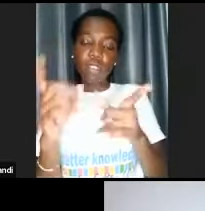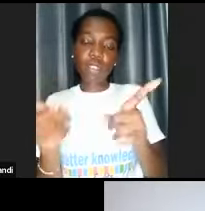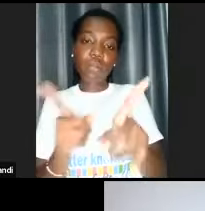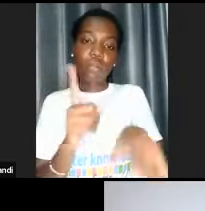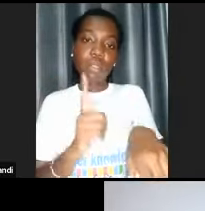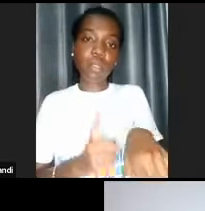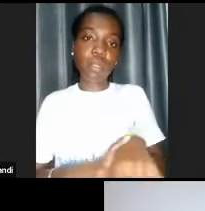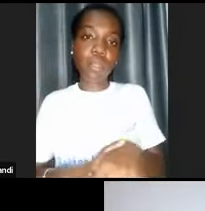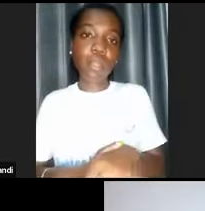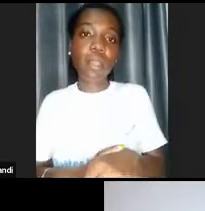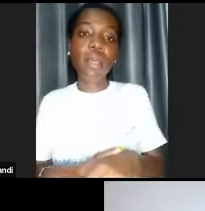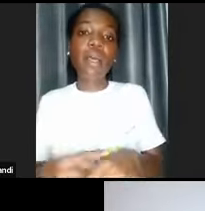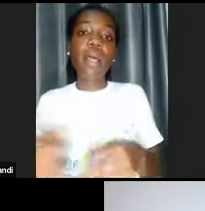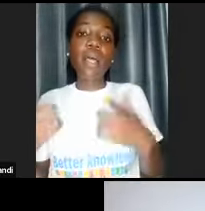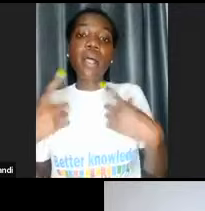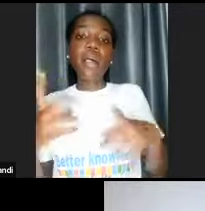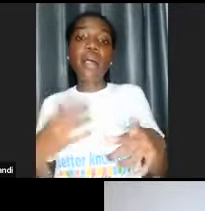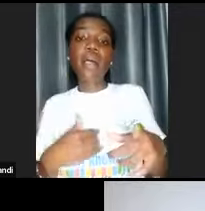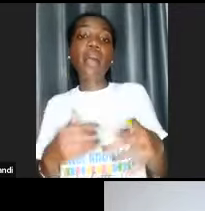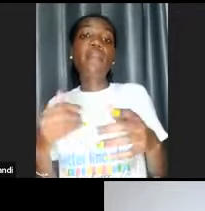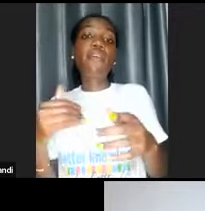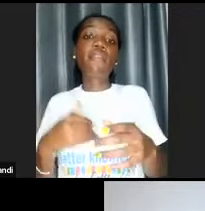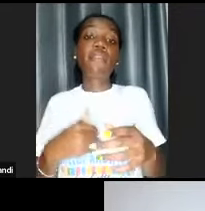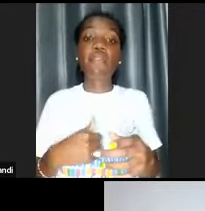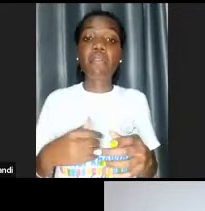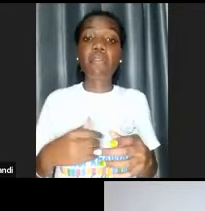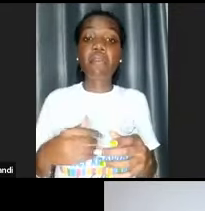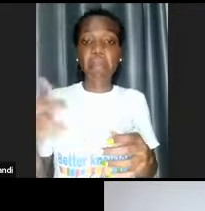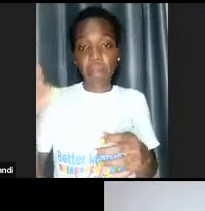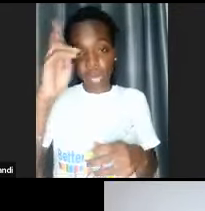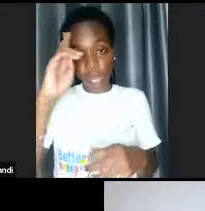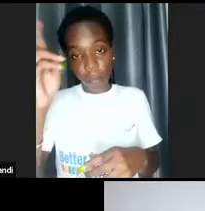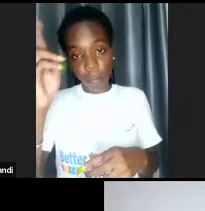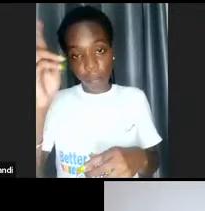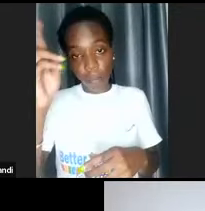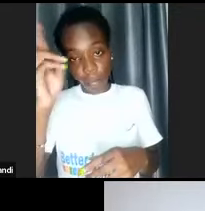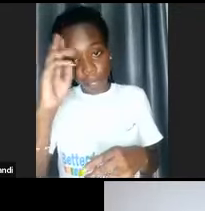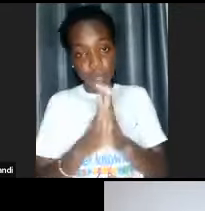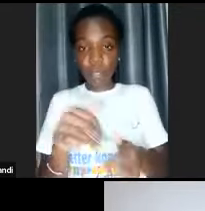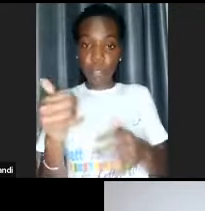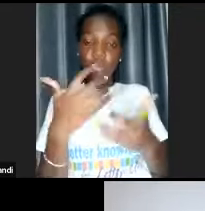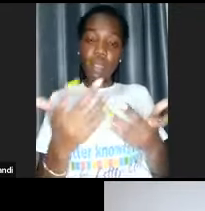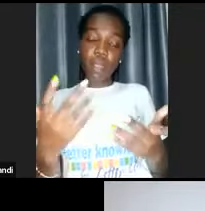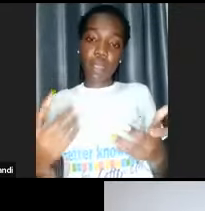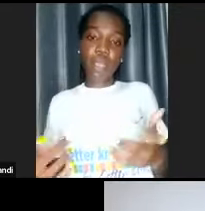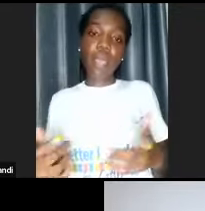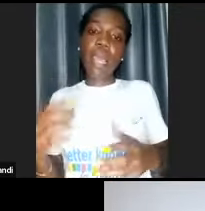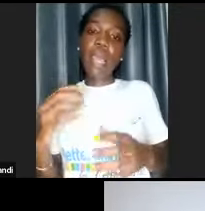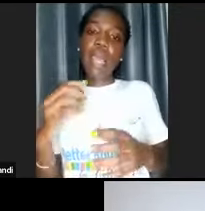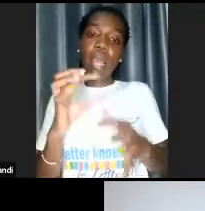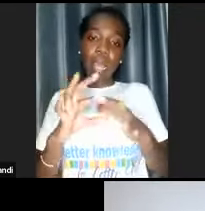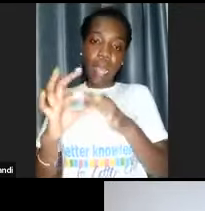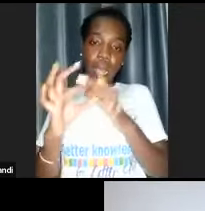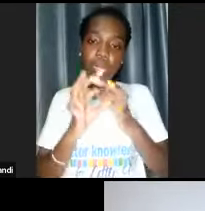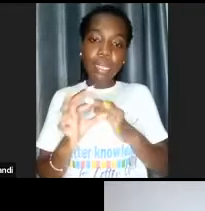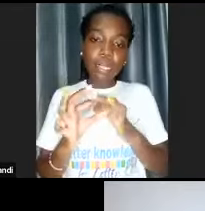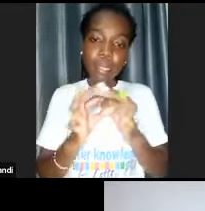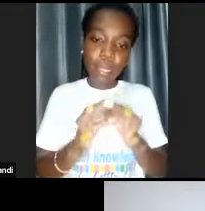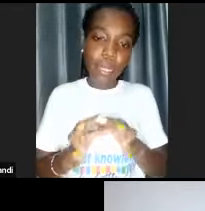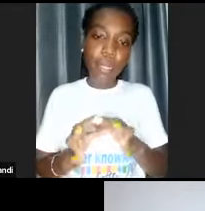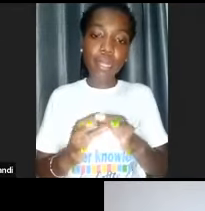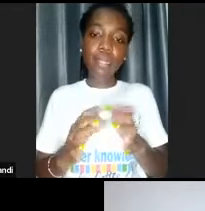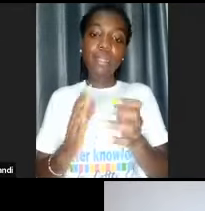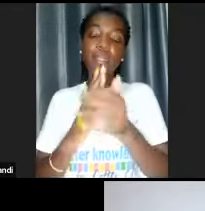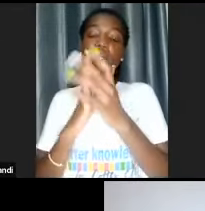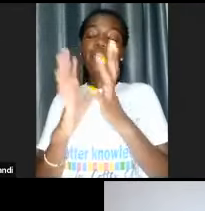aligning their strategic plan to purpose and modeling what you call purpose-led culture, purpose-led leadership. Those are corporate aspects, which I